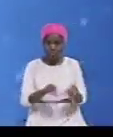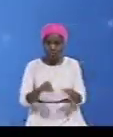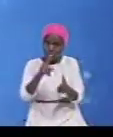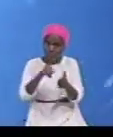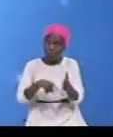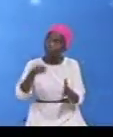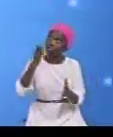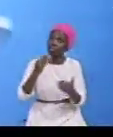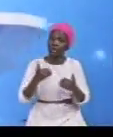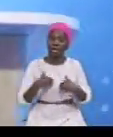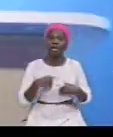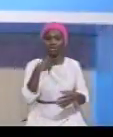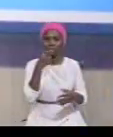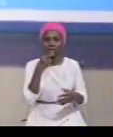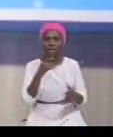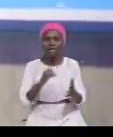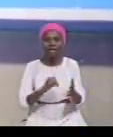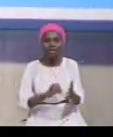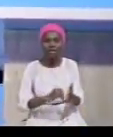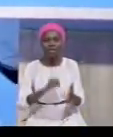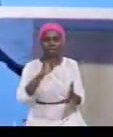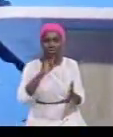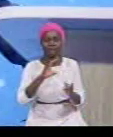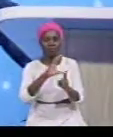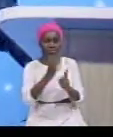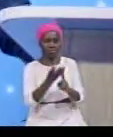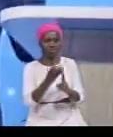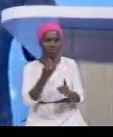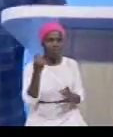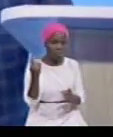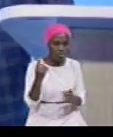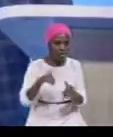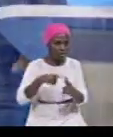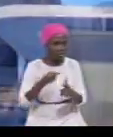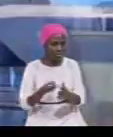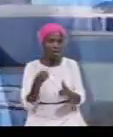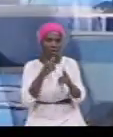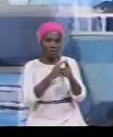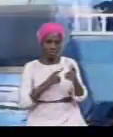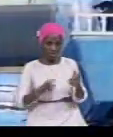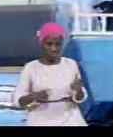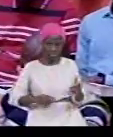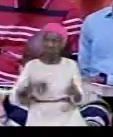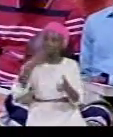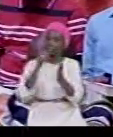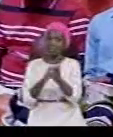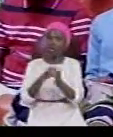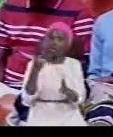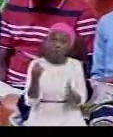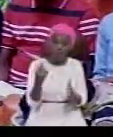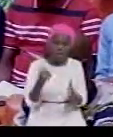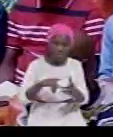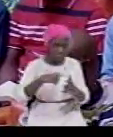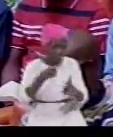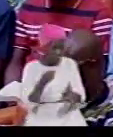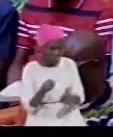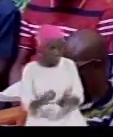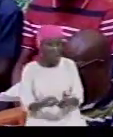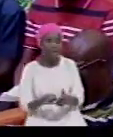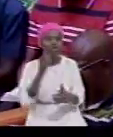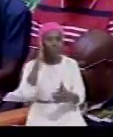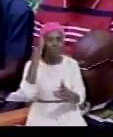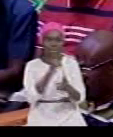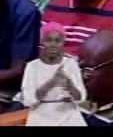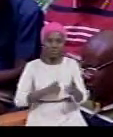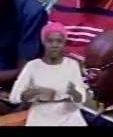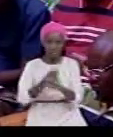it's conditional. Only then will the Lord save. Only then will the Lord